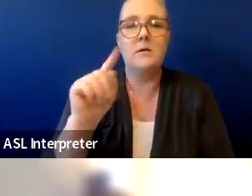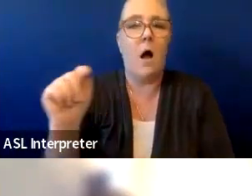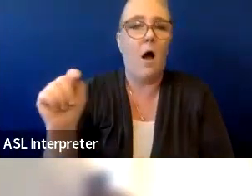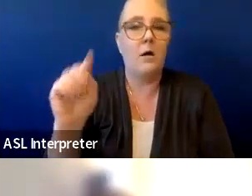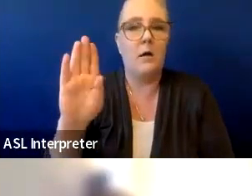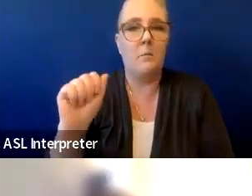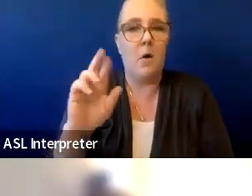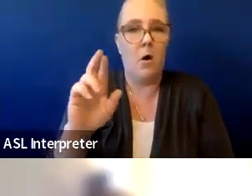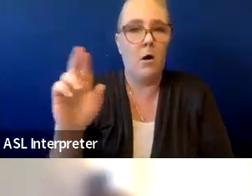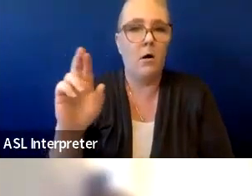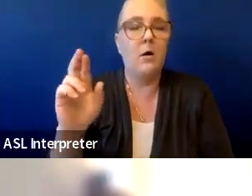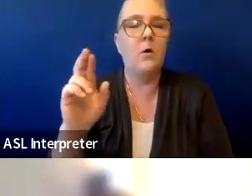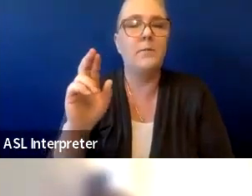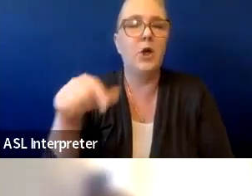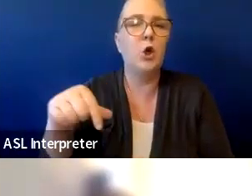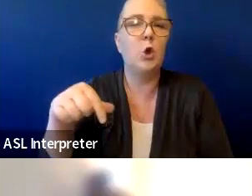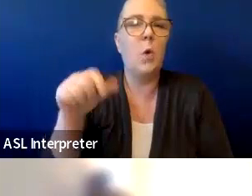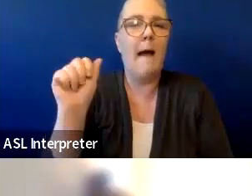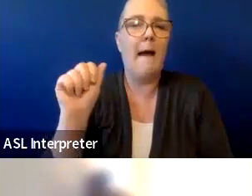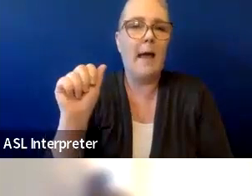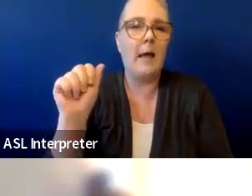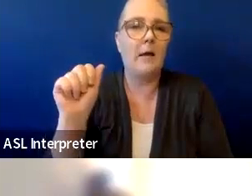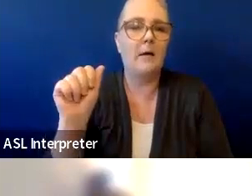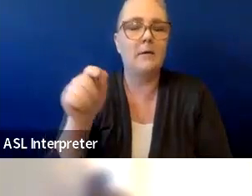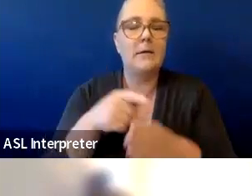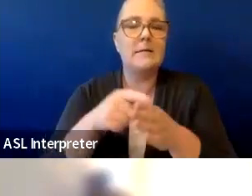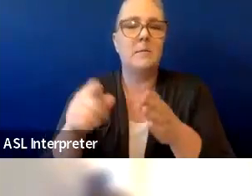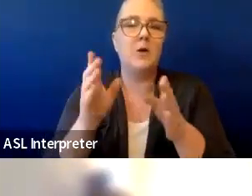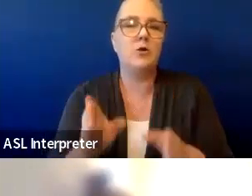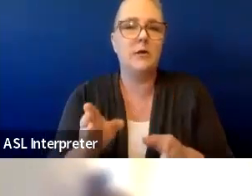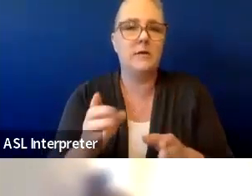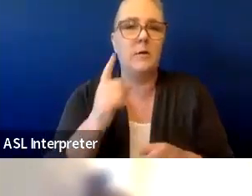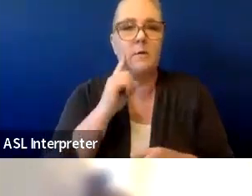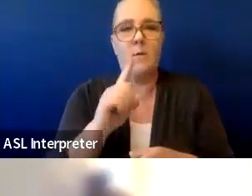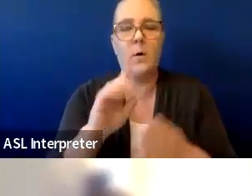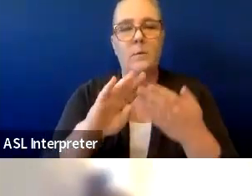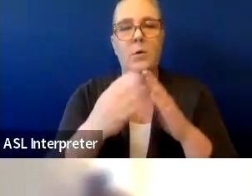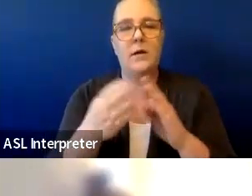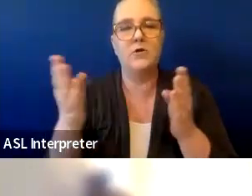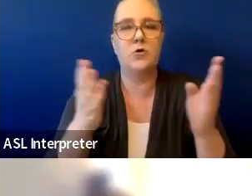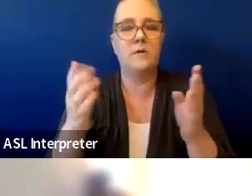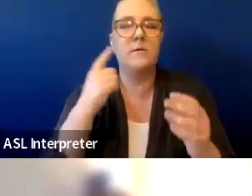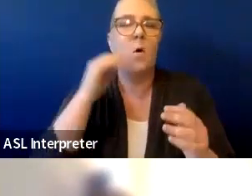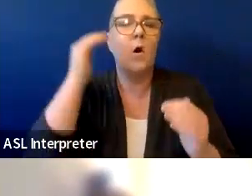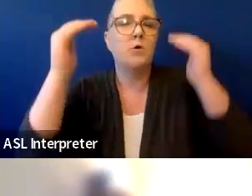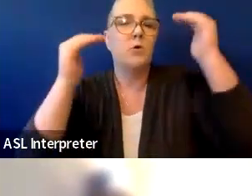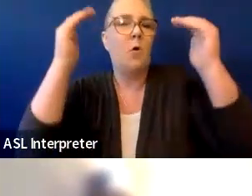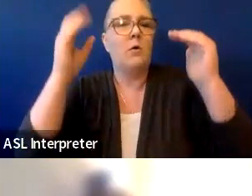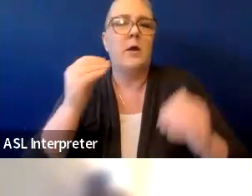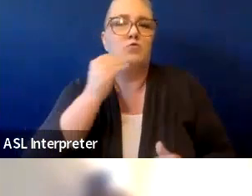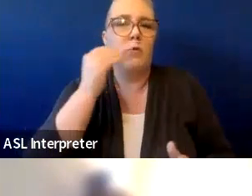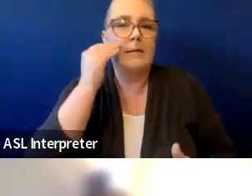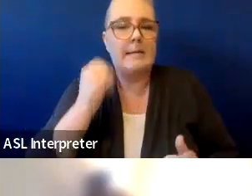Barr is one of our quality assurance specialists in our community services unit overseeing adult and residential